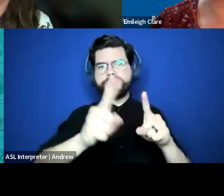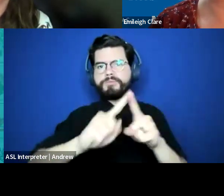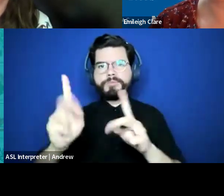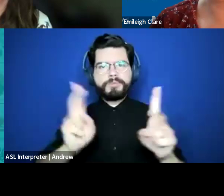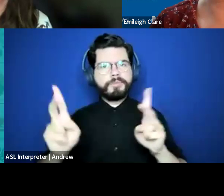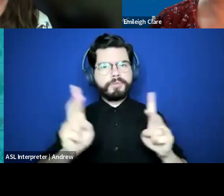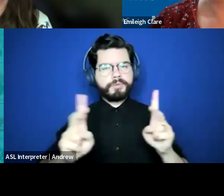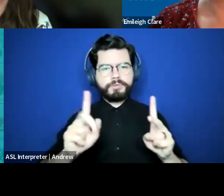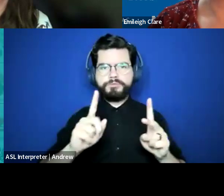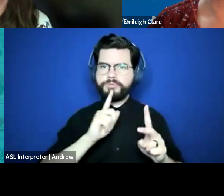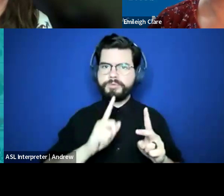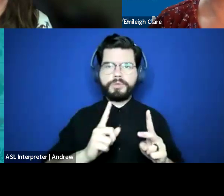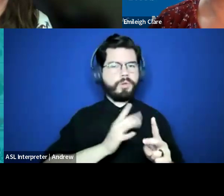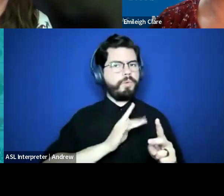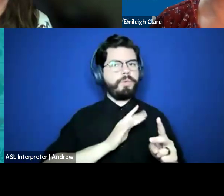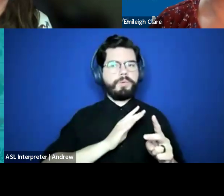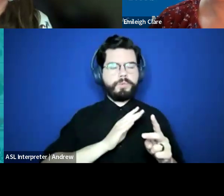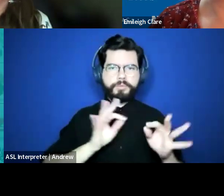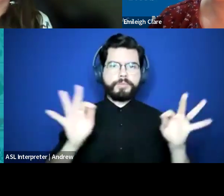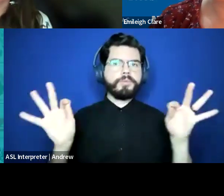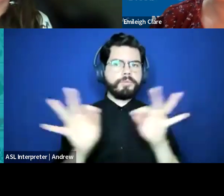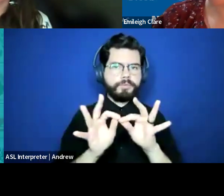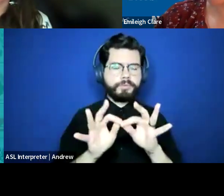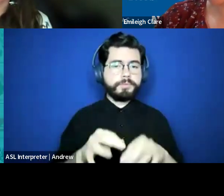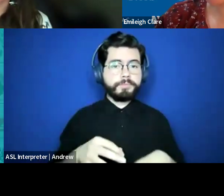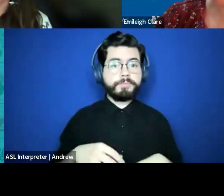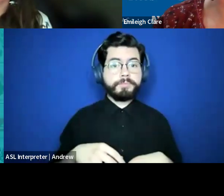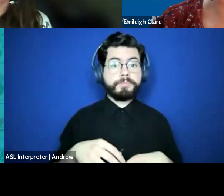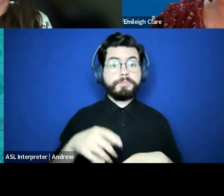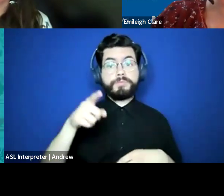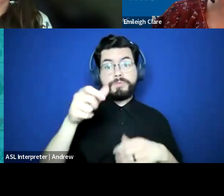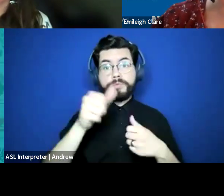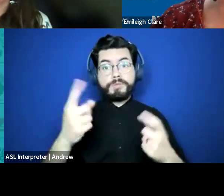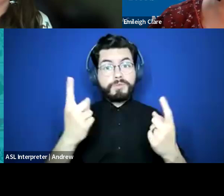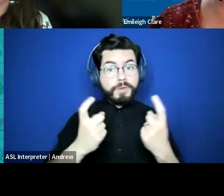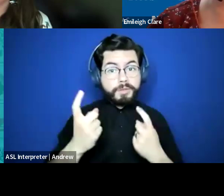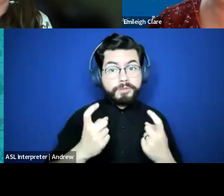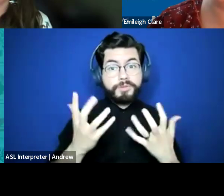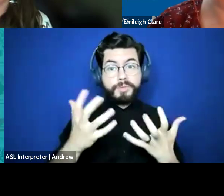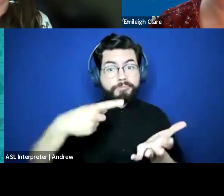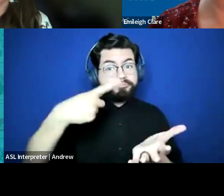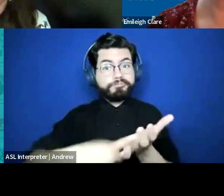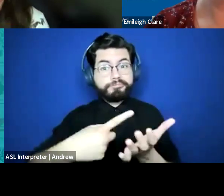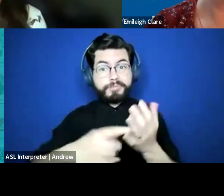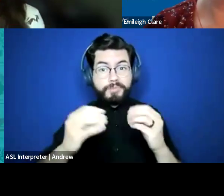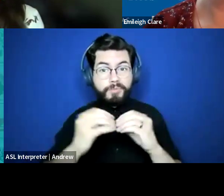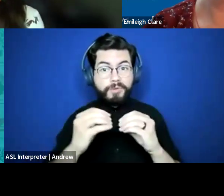extremely rewarding. And yeah, if you have any questions about that or want to talk shop more about it, I would love to.